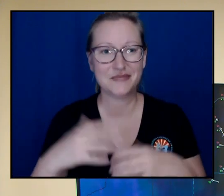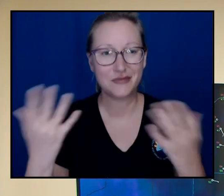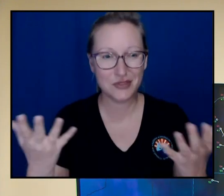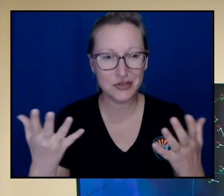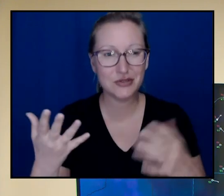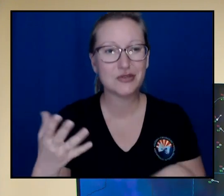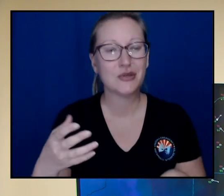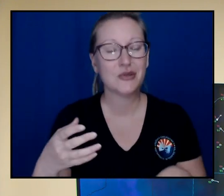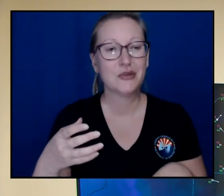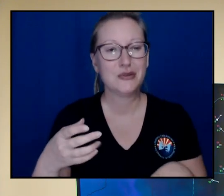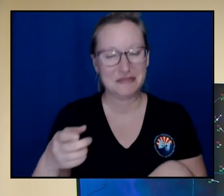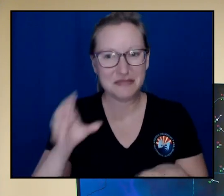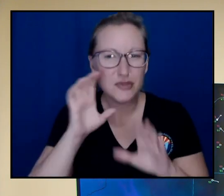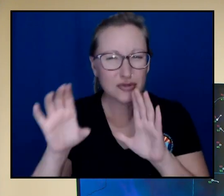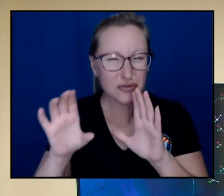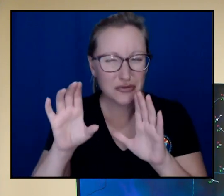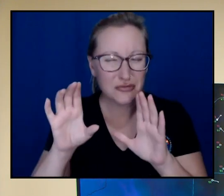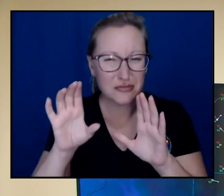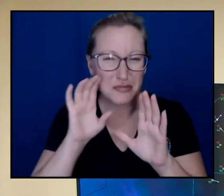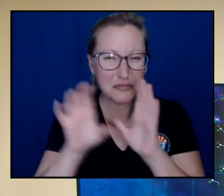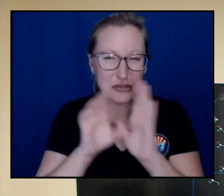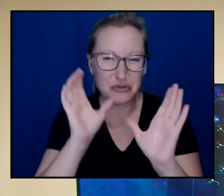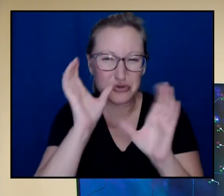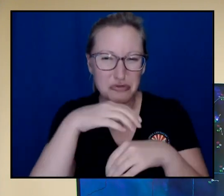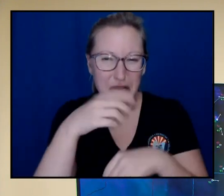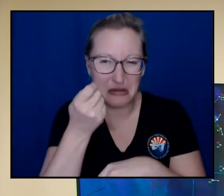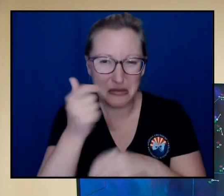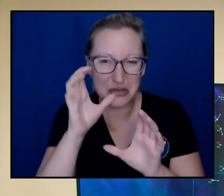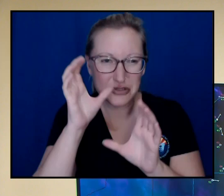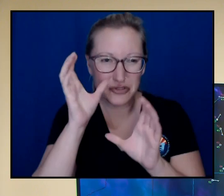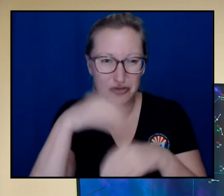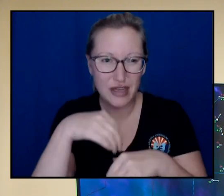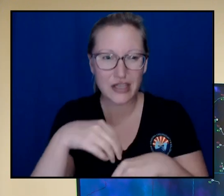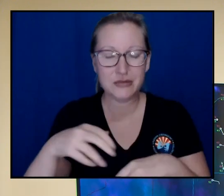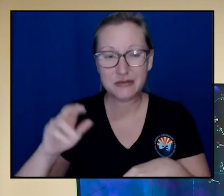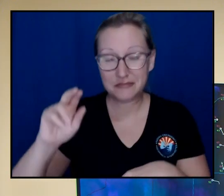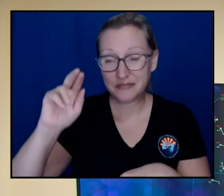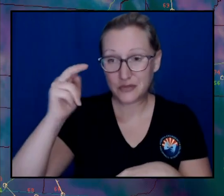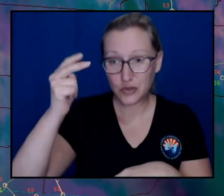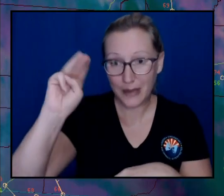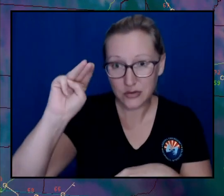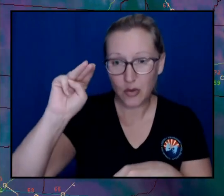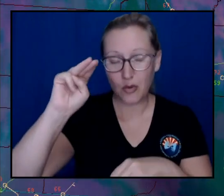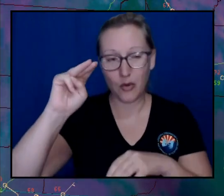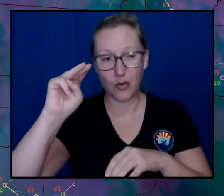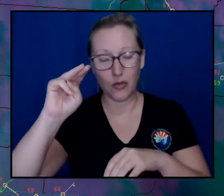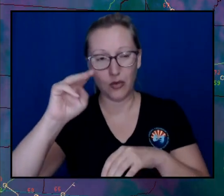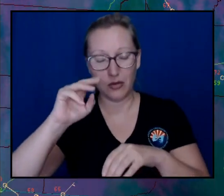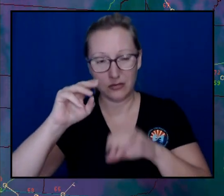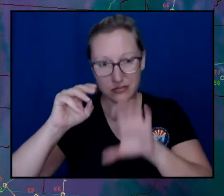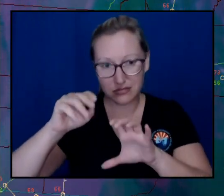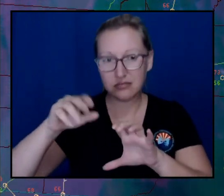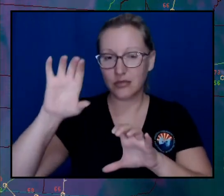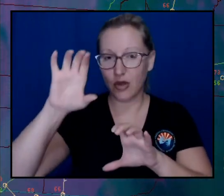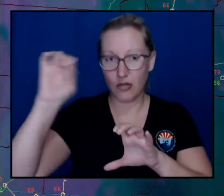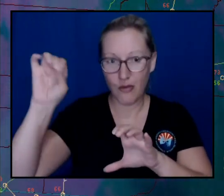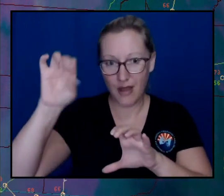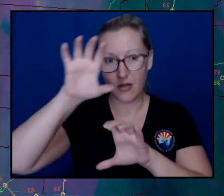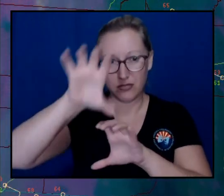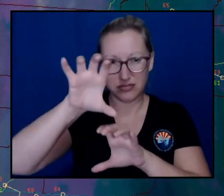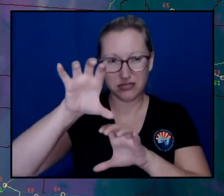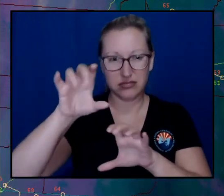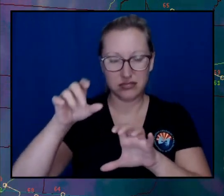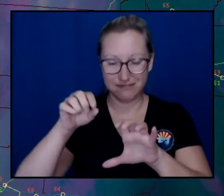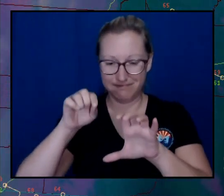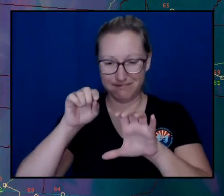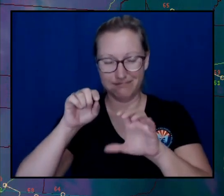crop, but here's New Mexico and Colorado. We're about here-ish. And our high